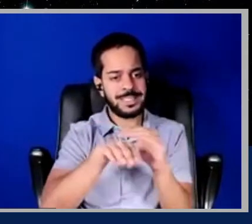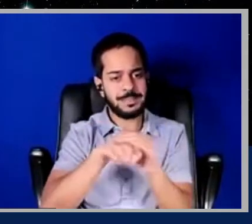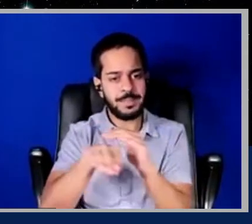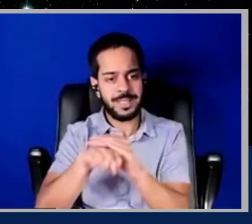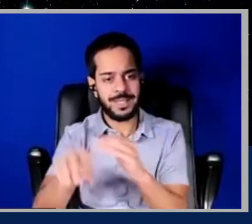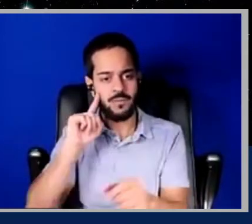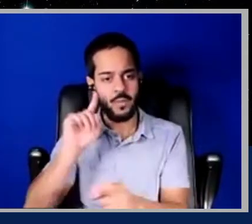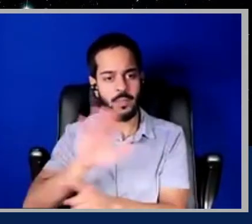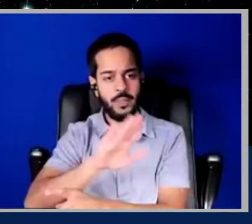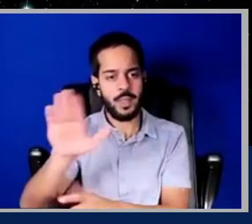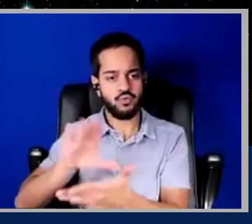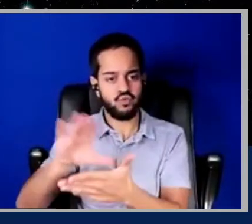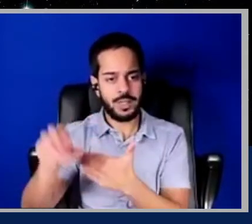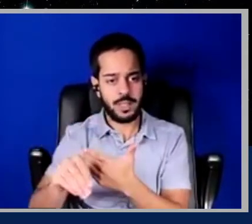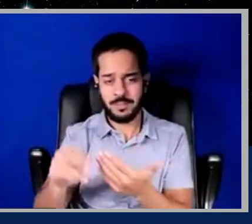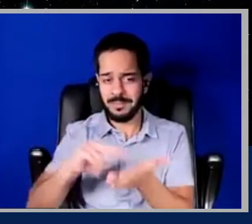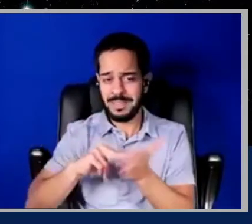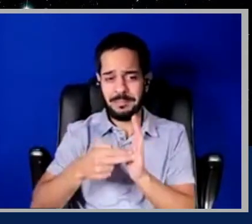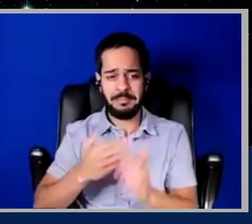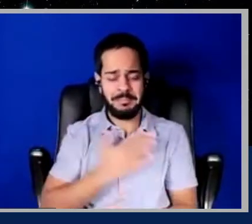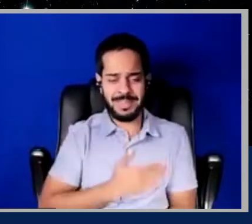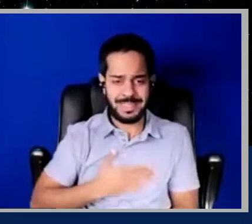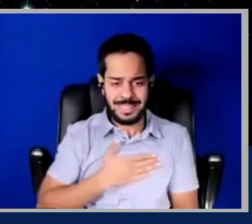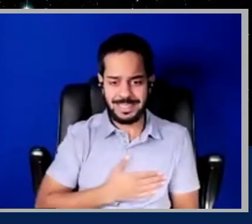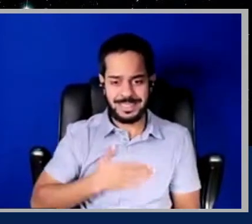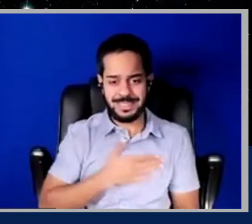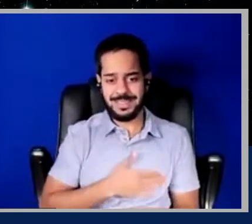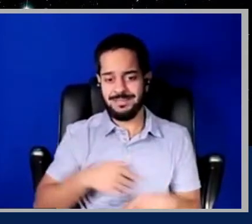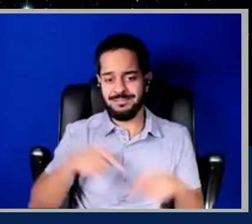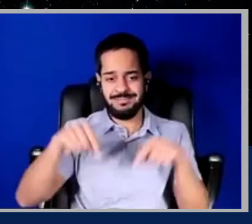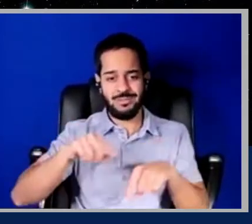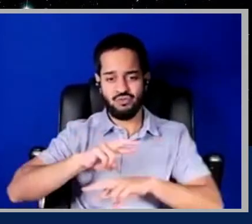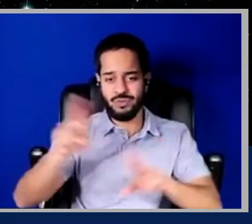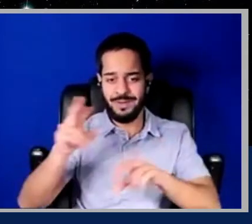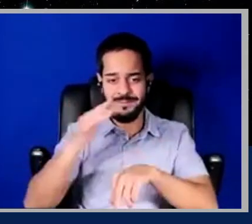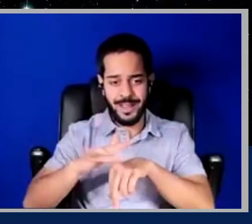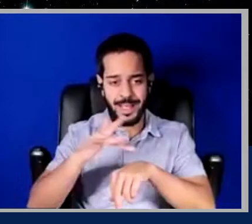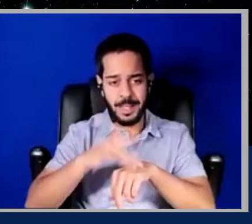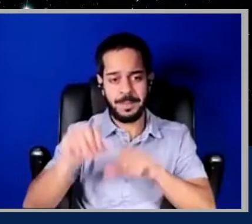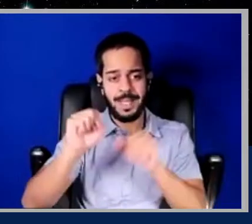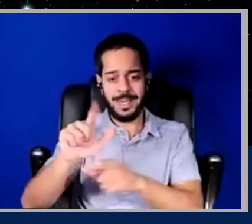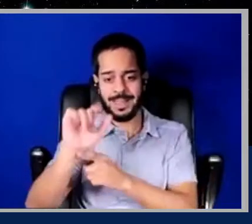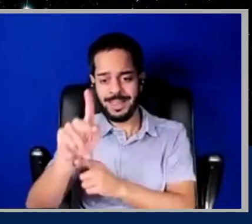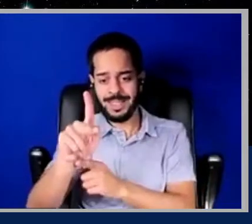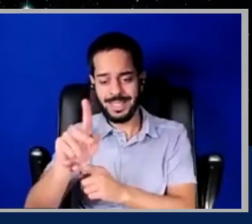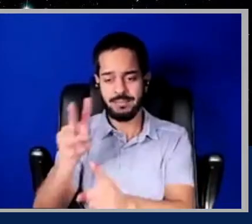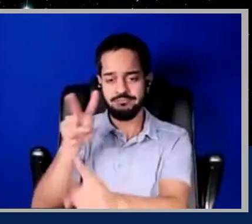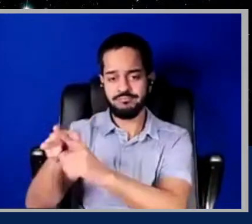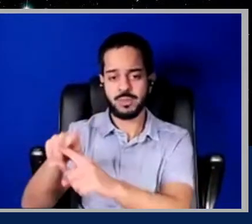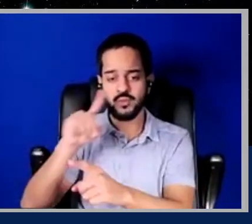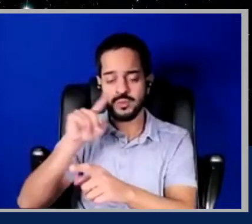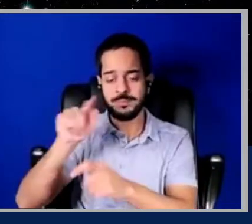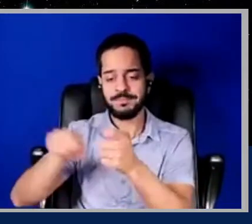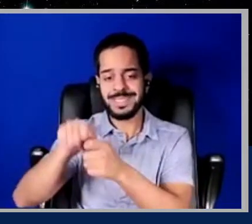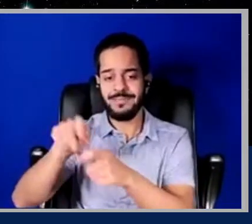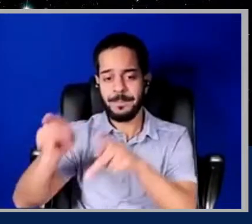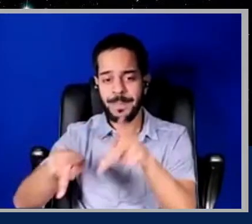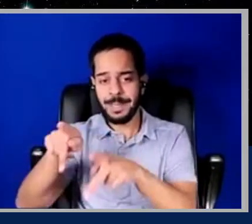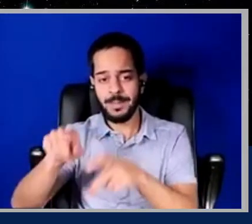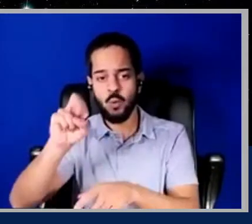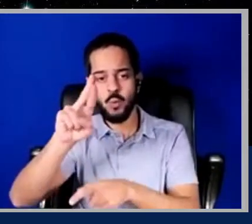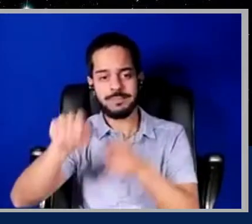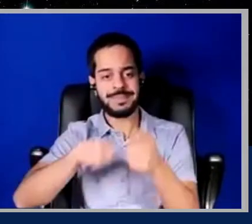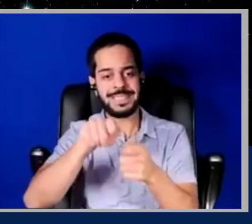curriculum. Please, the VOD is available. You can link it straight to people. You can even link to specific parts of the video to